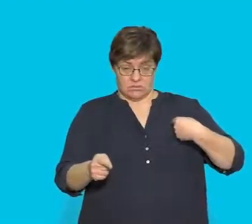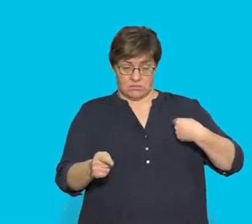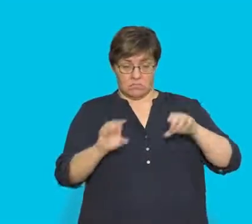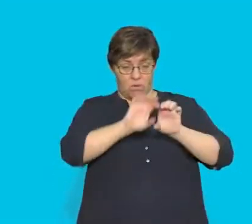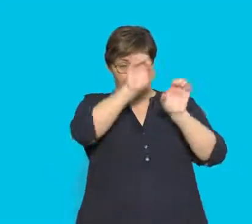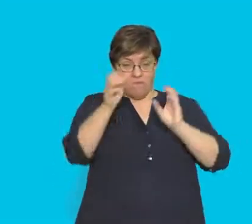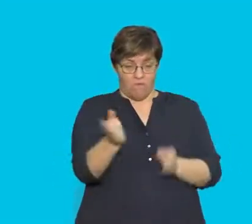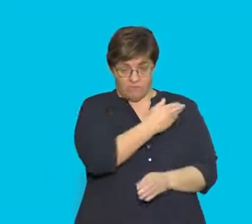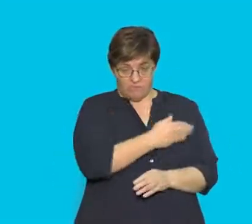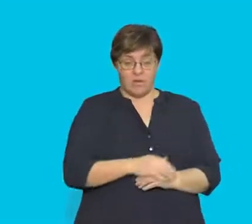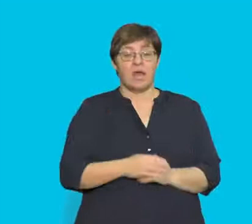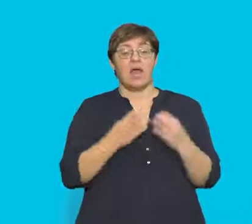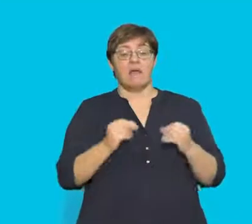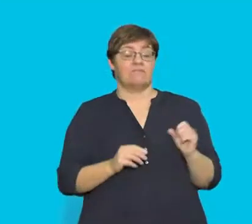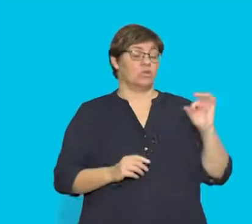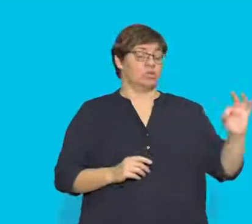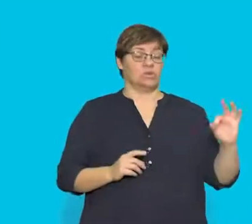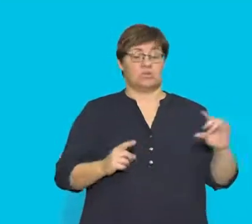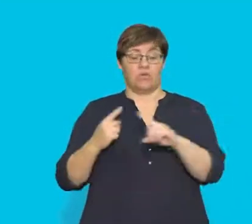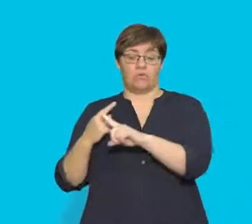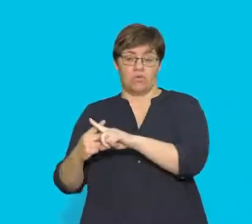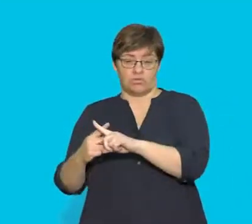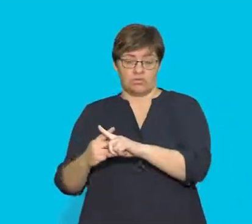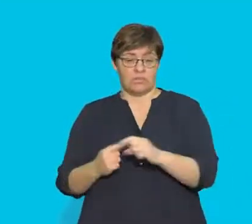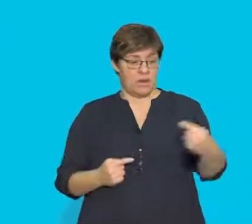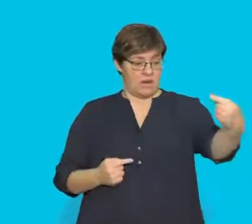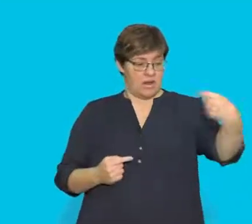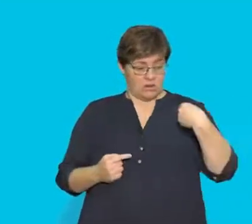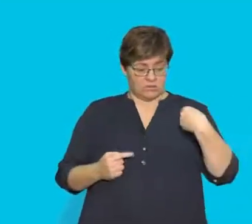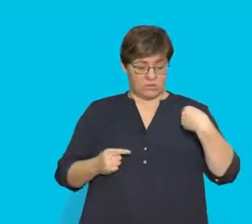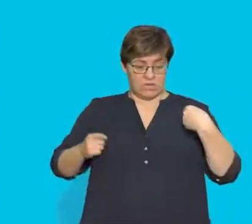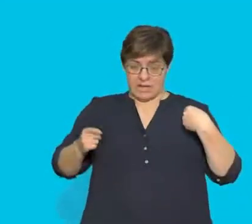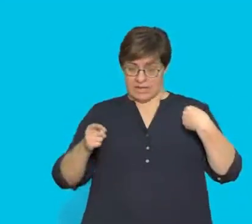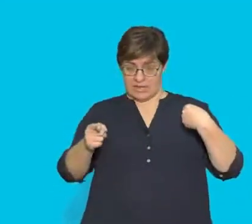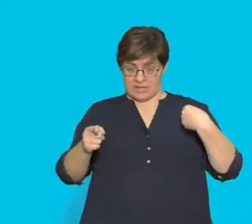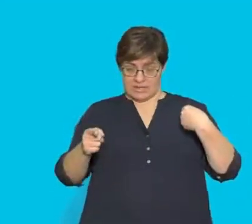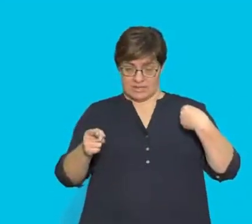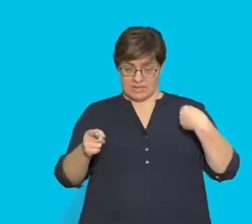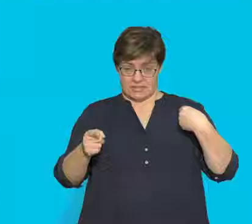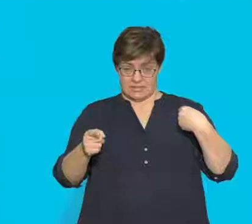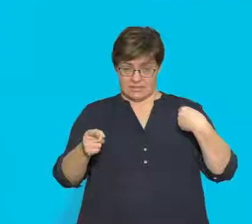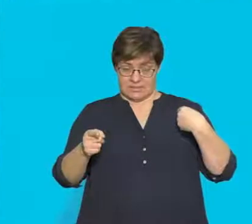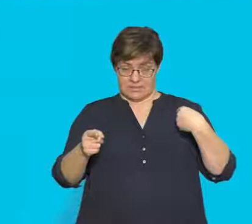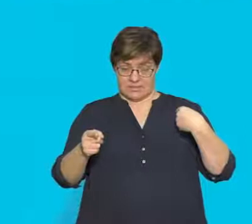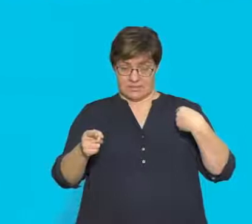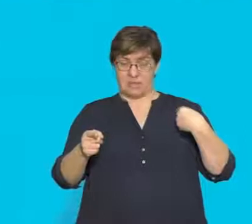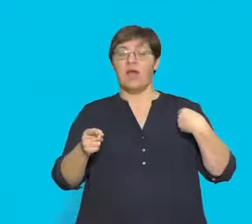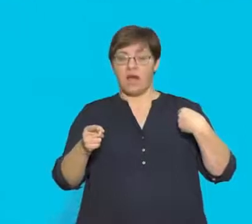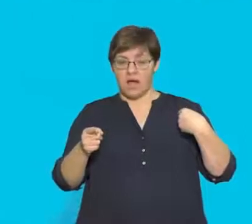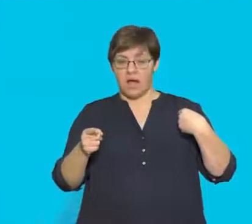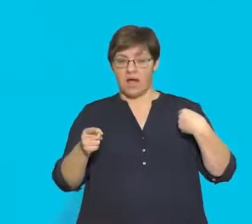bit, and we have our dot and cross. And this is just another view of the